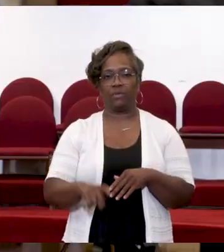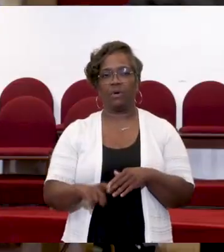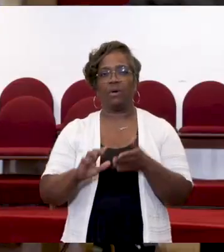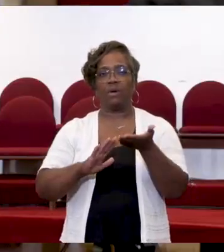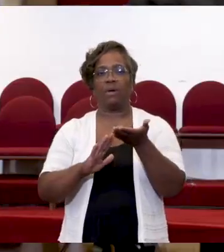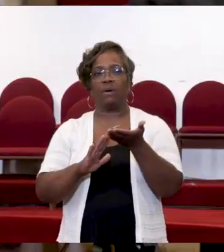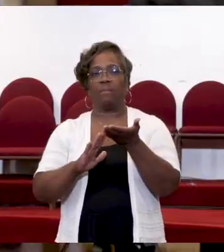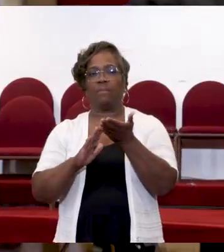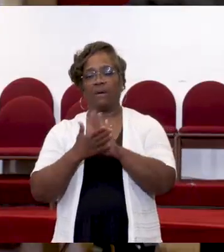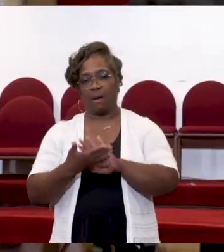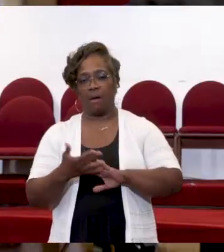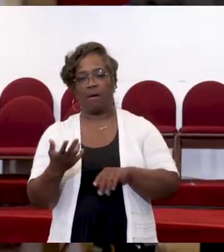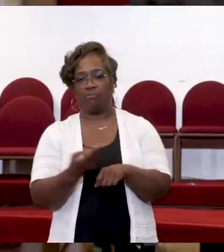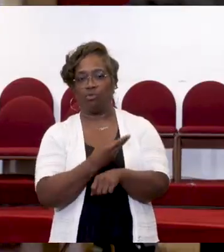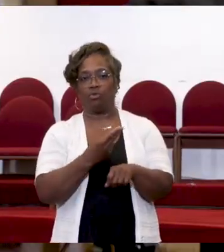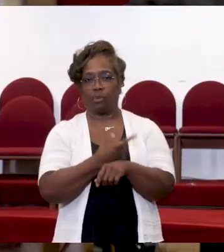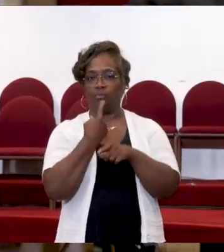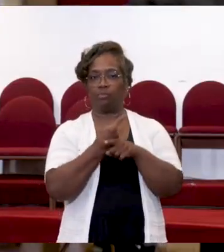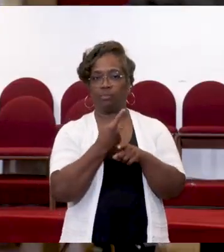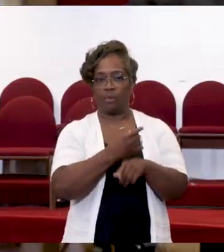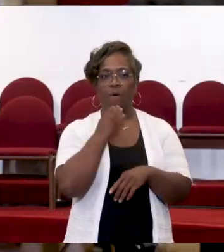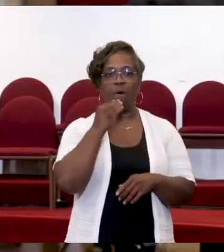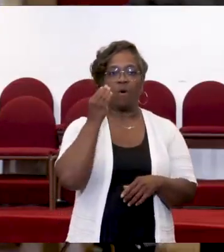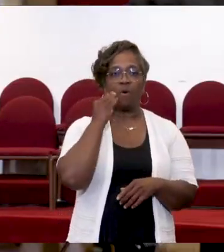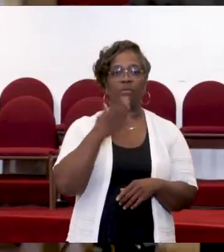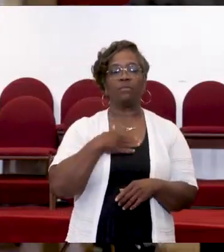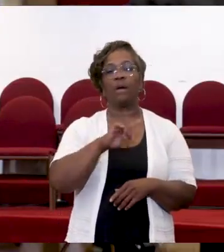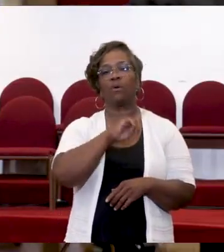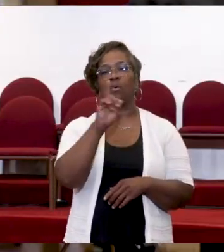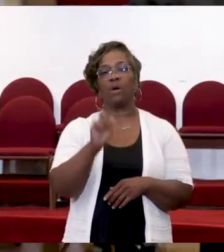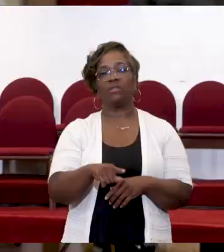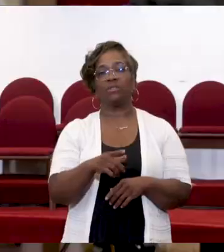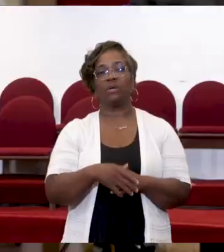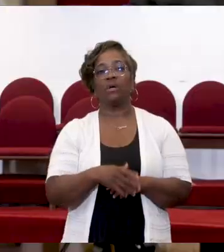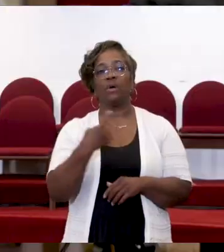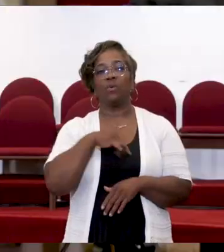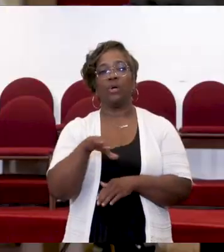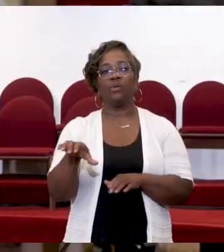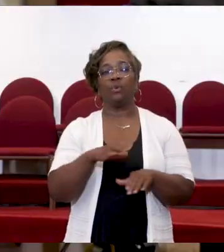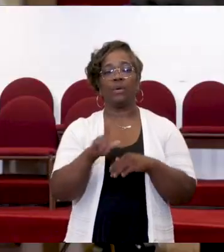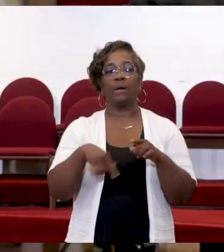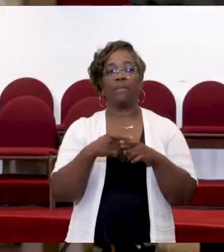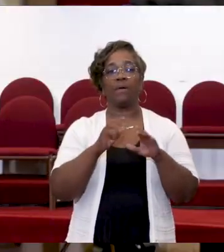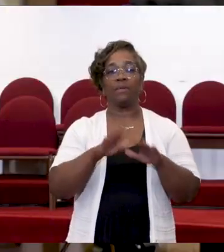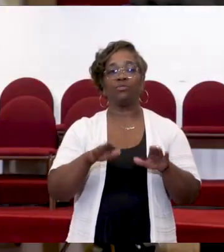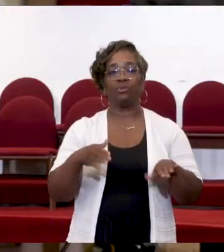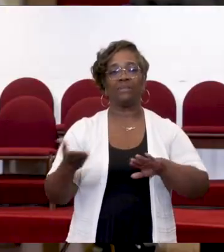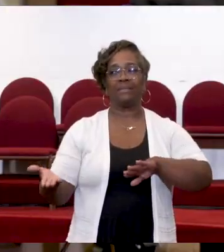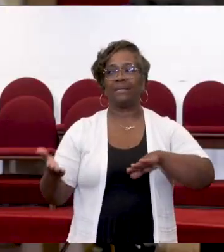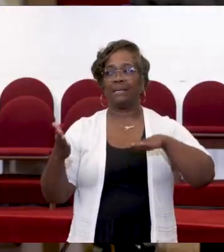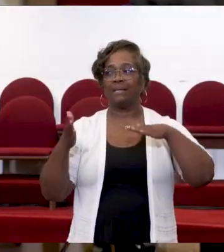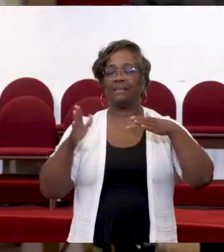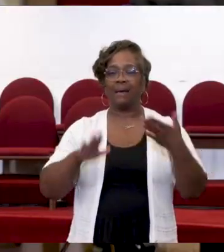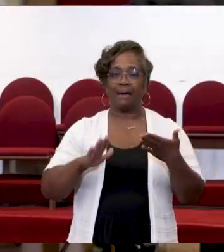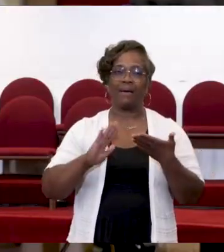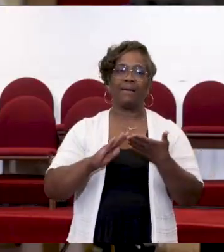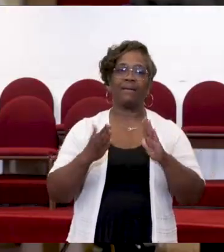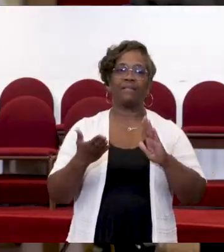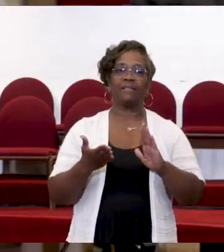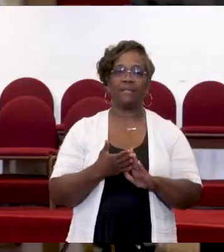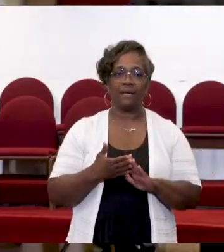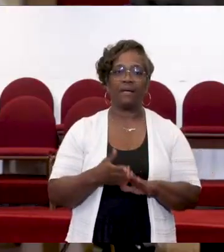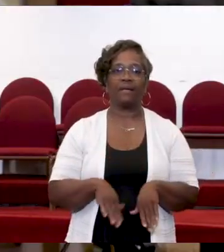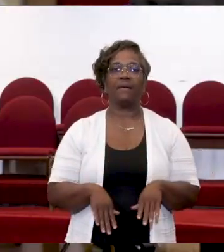into usable homes. My question to you, Mayor, is what are you doing about the children that are dying in this city, who are